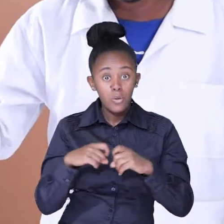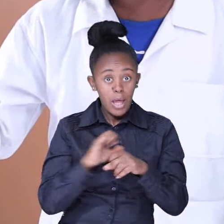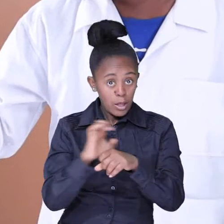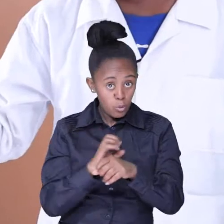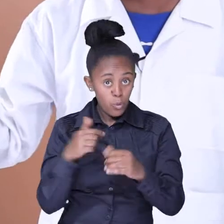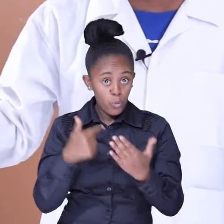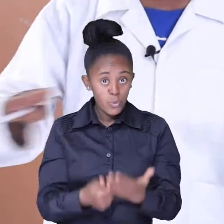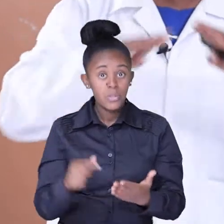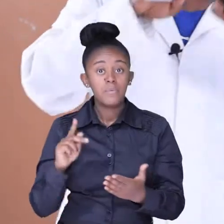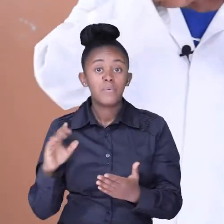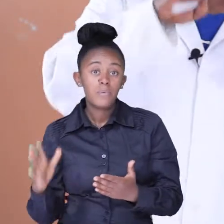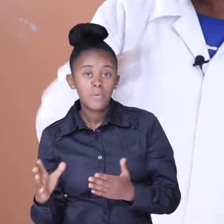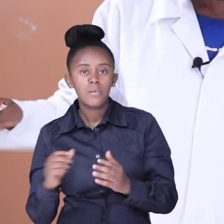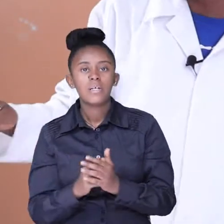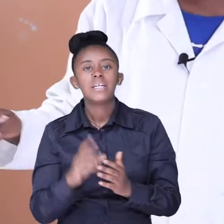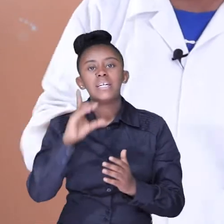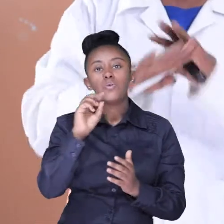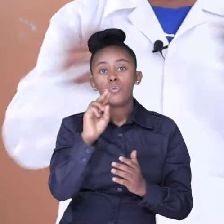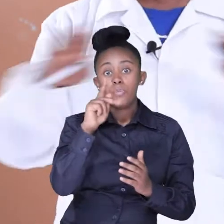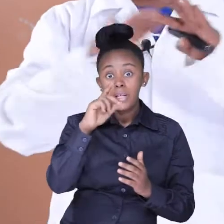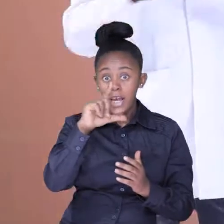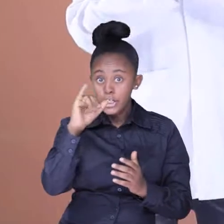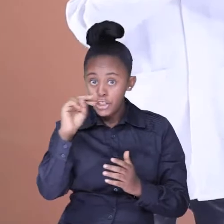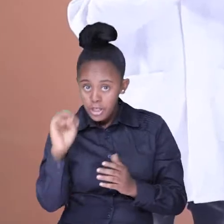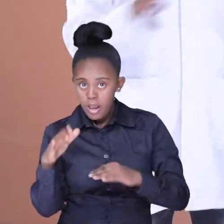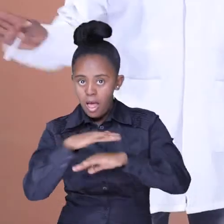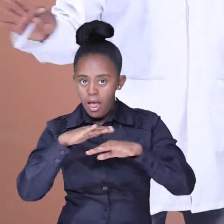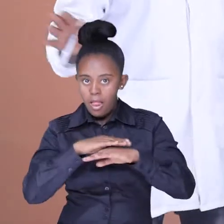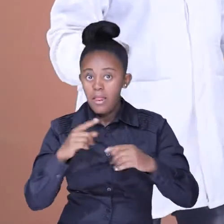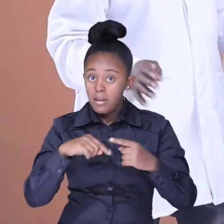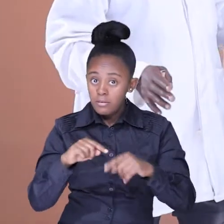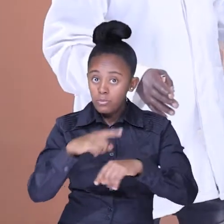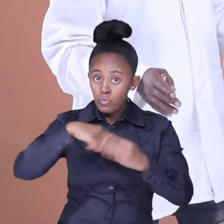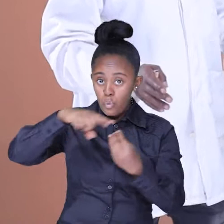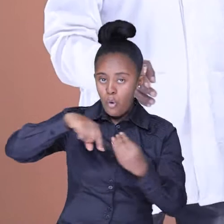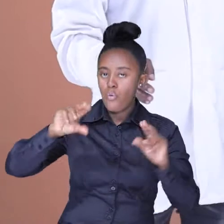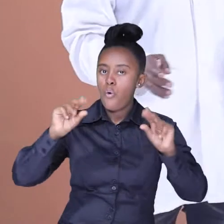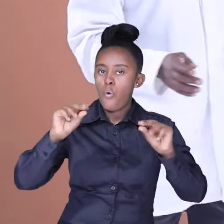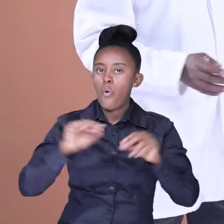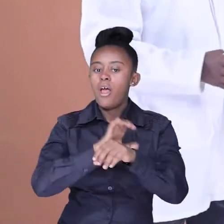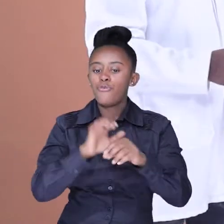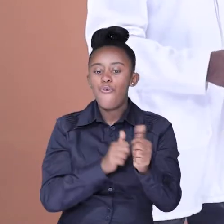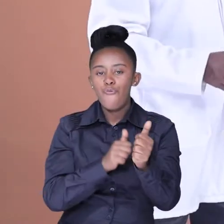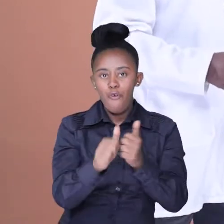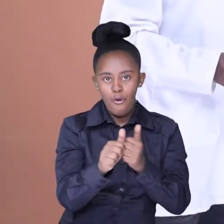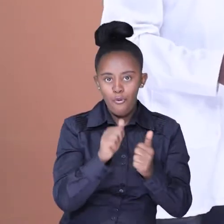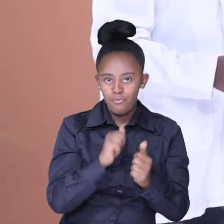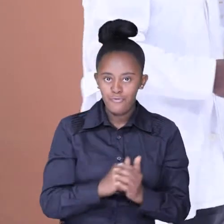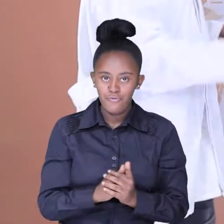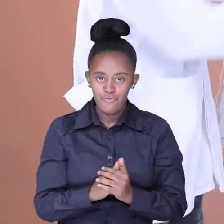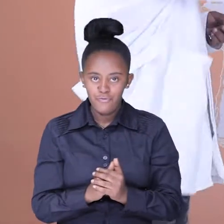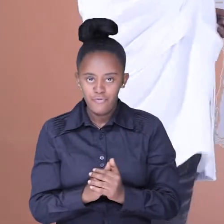depletion layer is formed. At this depletion layer, no electron is flow. So let's see forward and